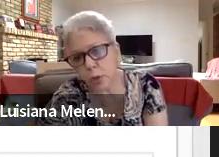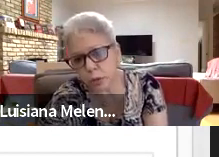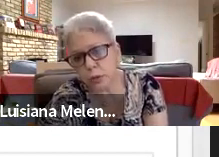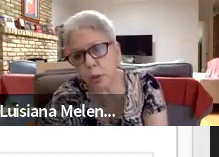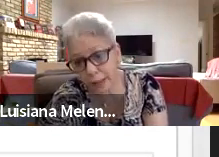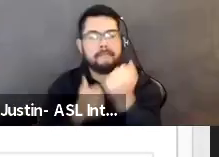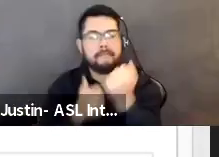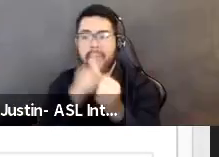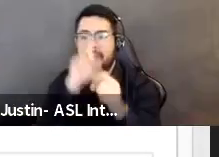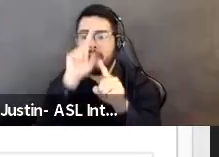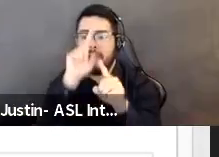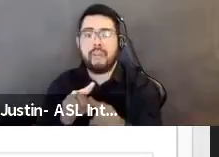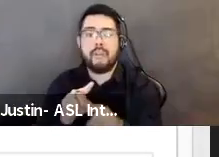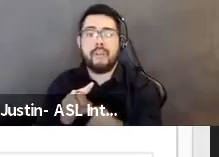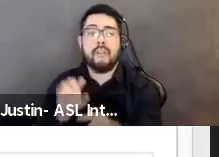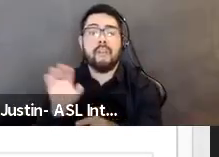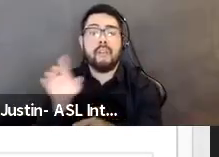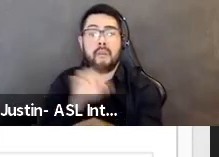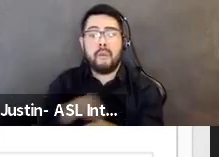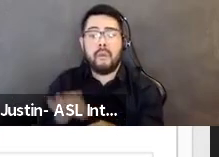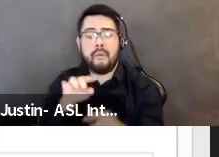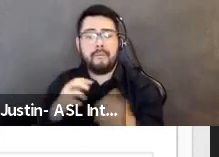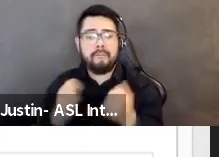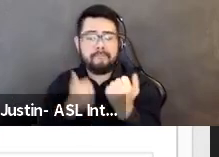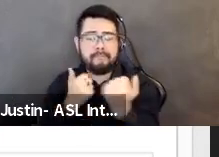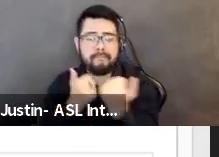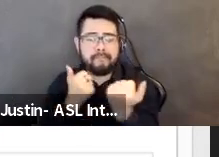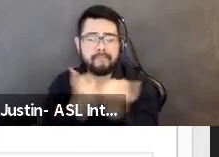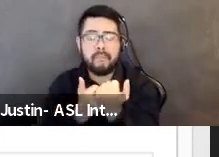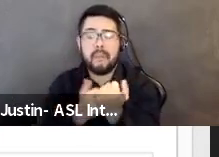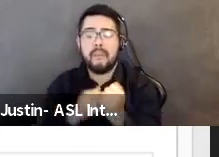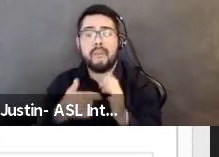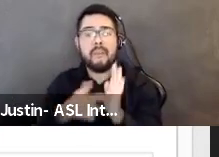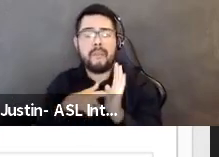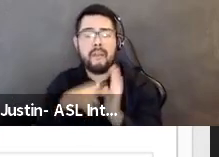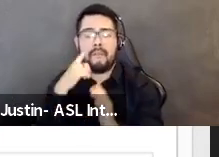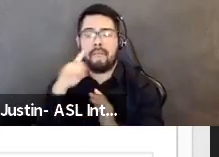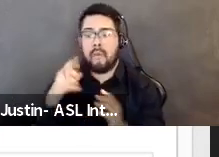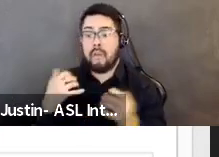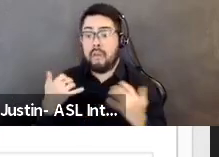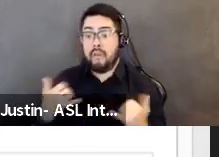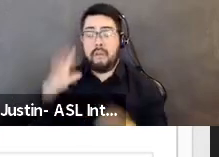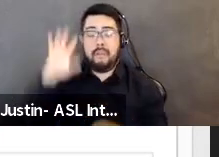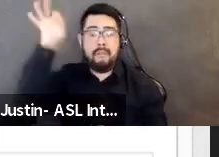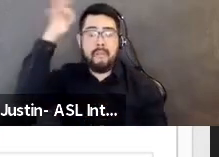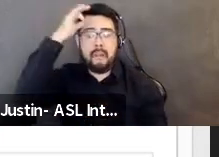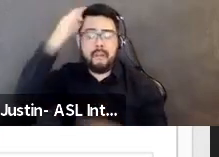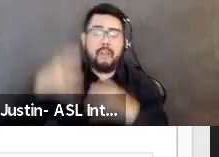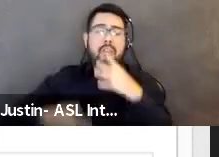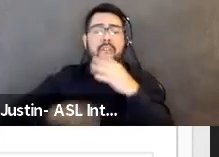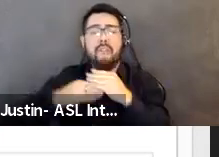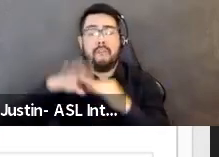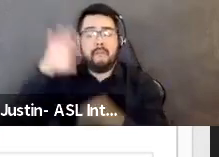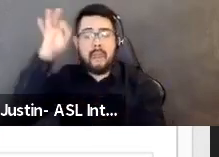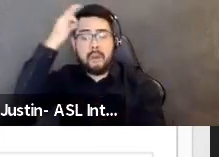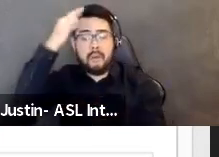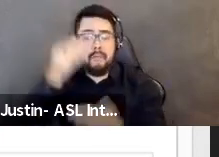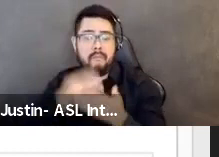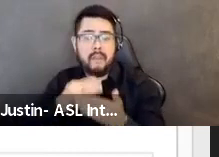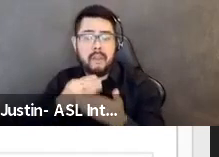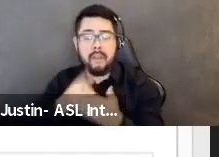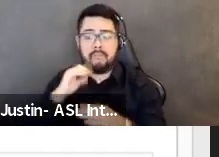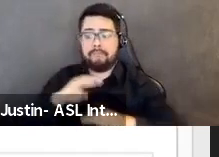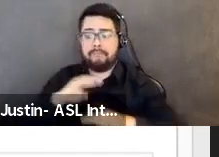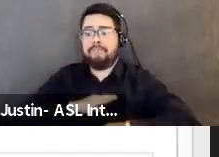members called to advocate for the you know the need for current federal additional federal funding um to meet our